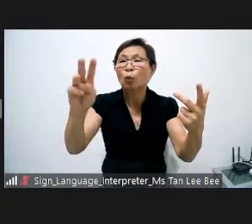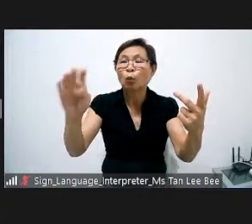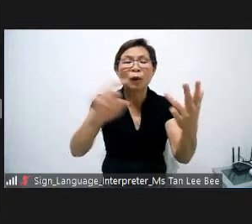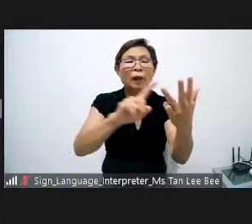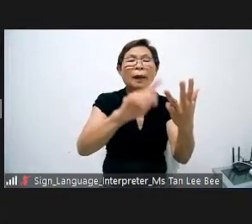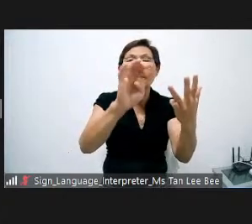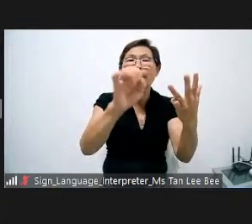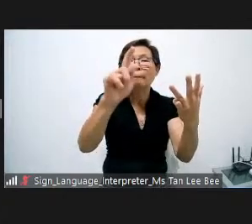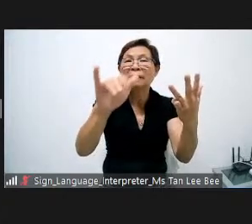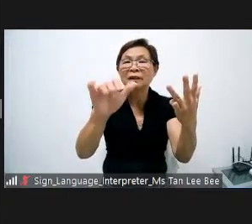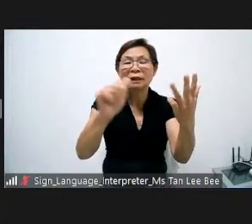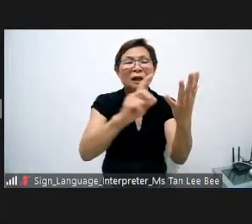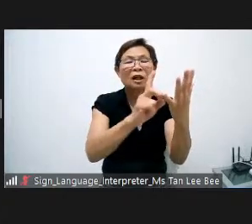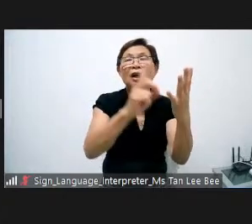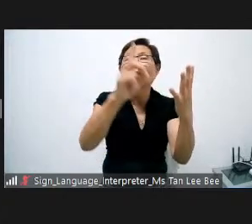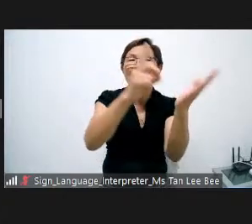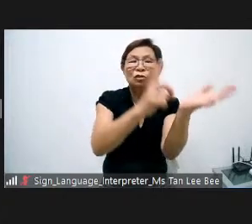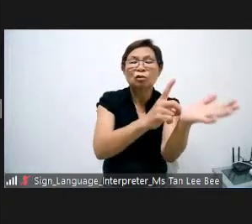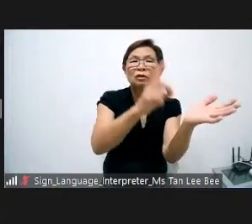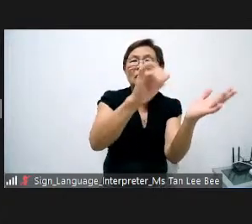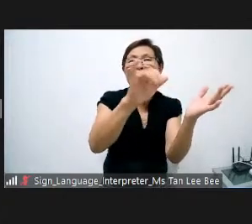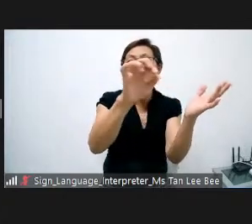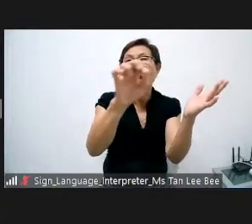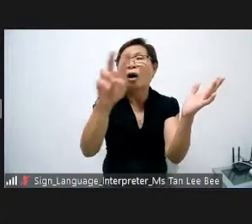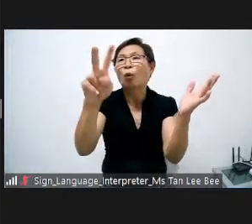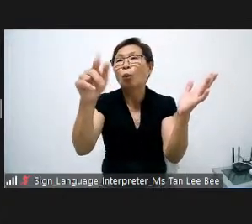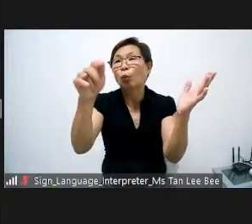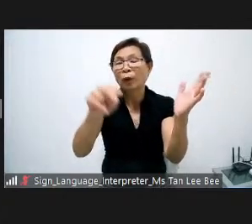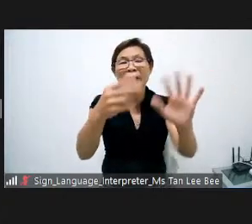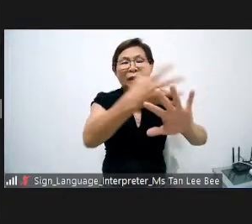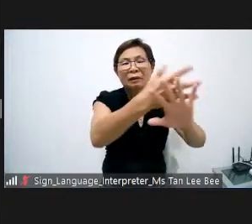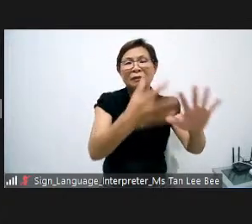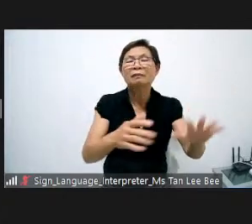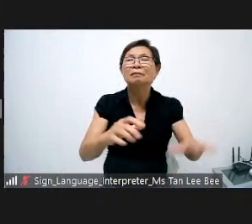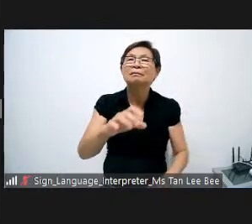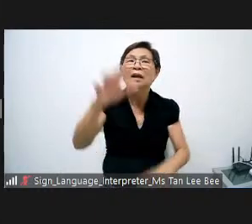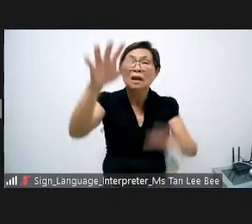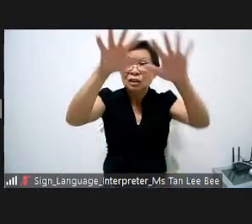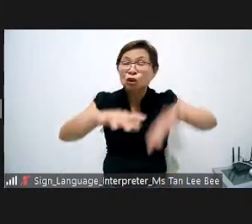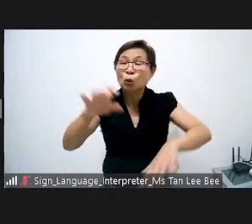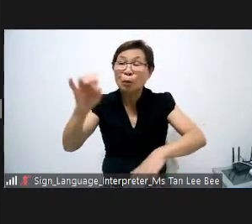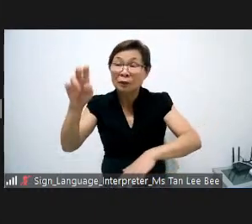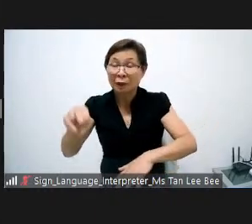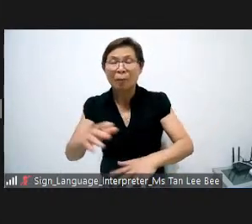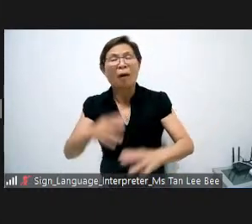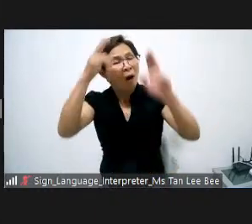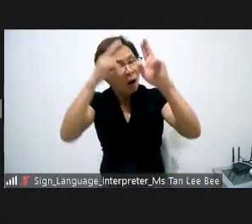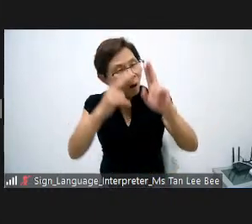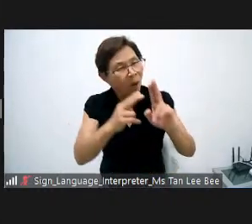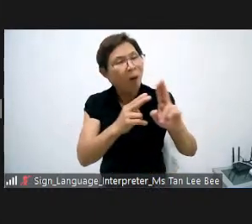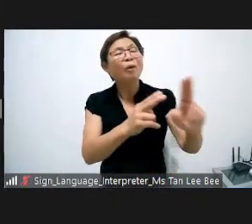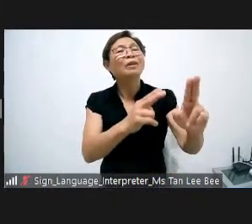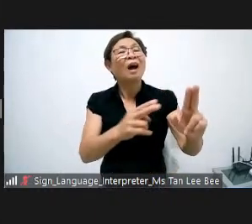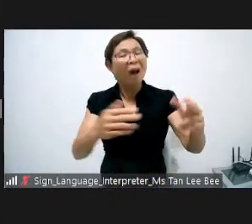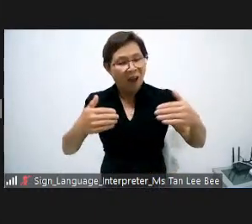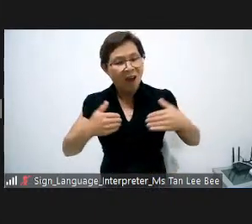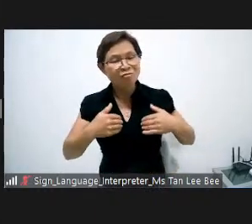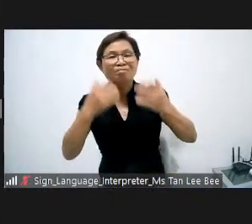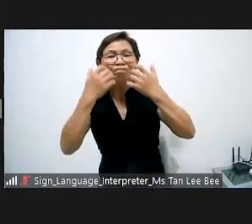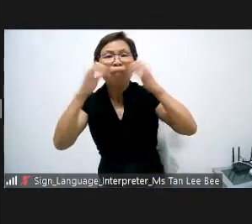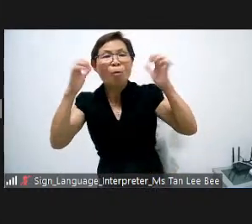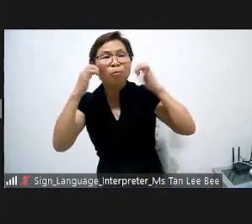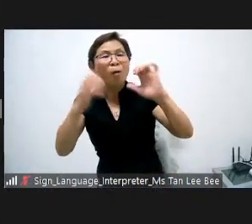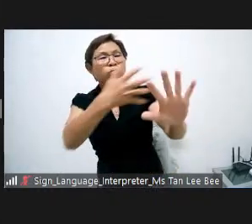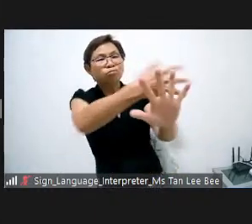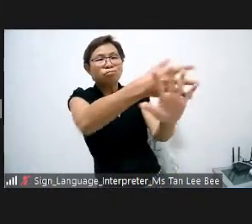and Dr. Erwin D. Salupari. SEAMEO SEN is very honored to have these experts with